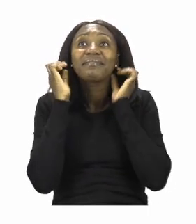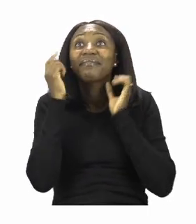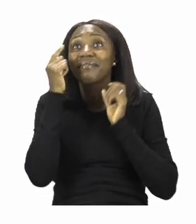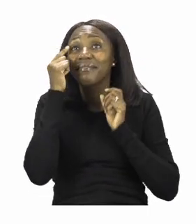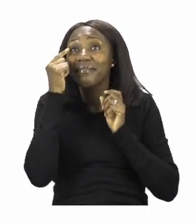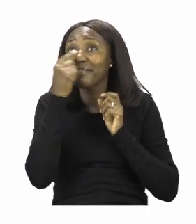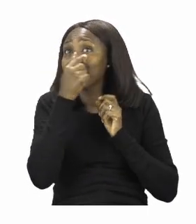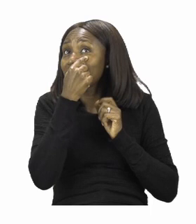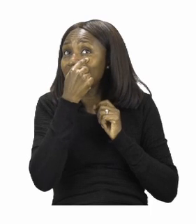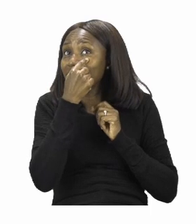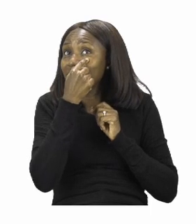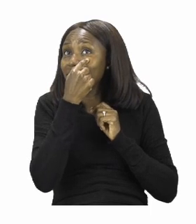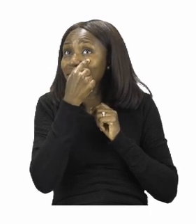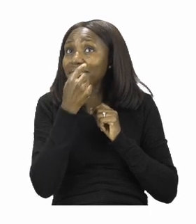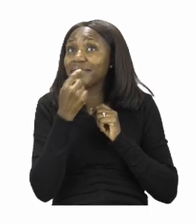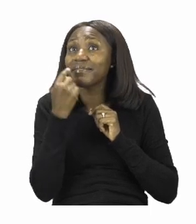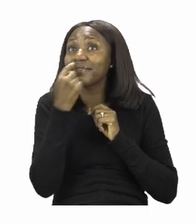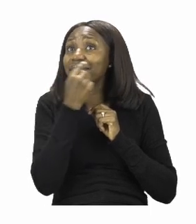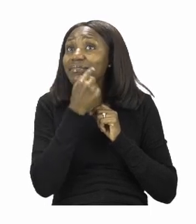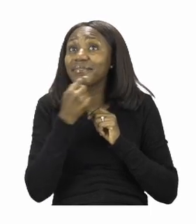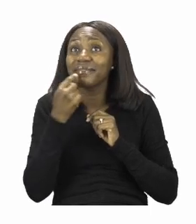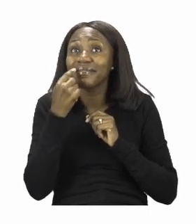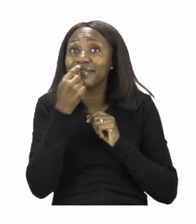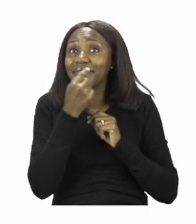eyes, mouth.